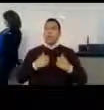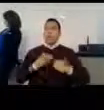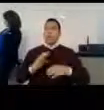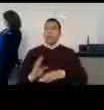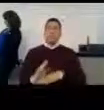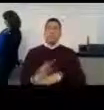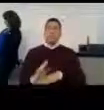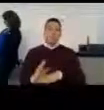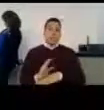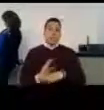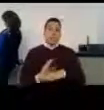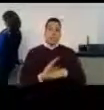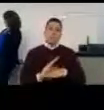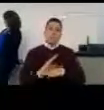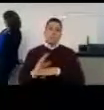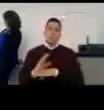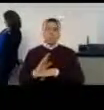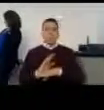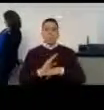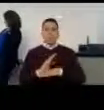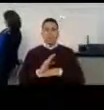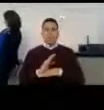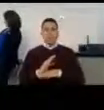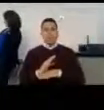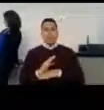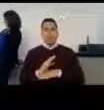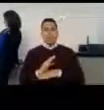individuals make